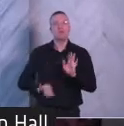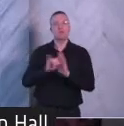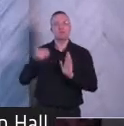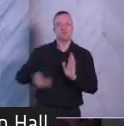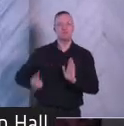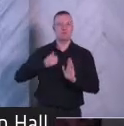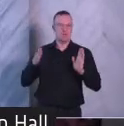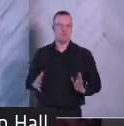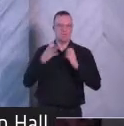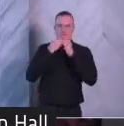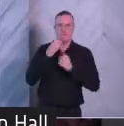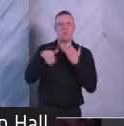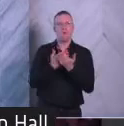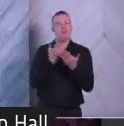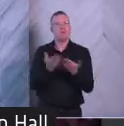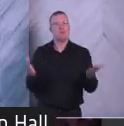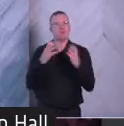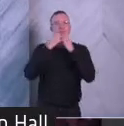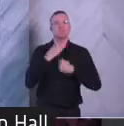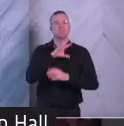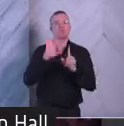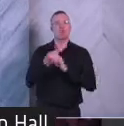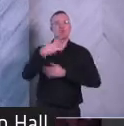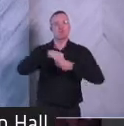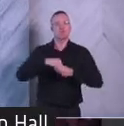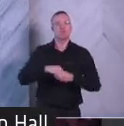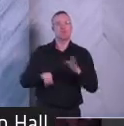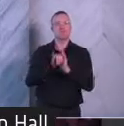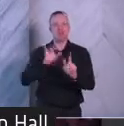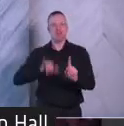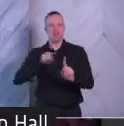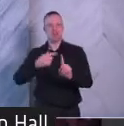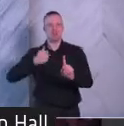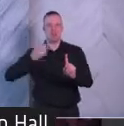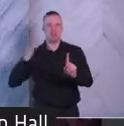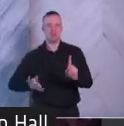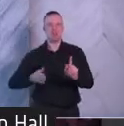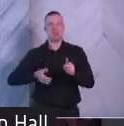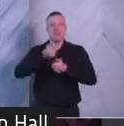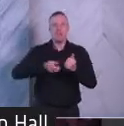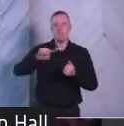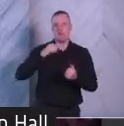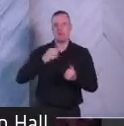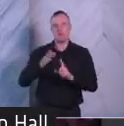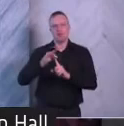of the things that make us Canadian. I believe every single one of you out there has a unique story to tell. And as your member